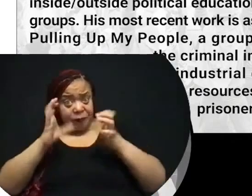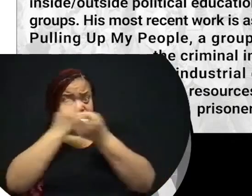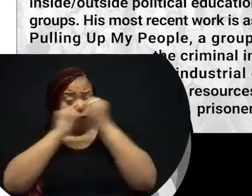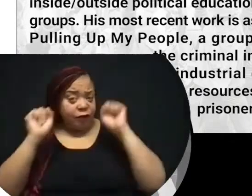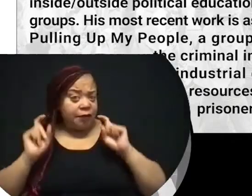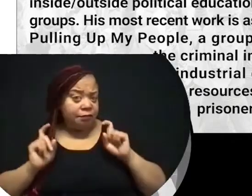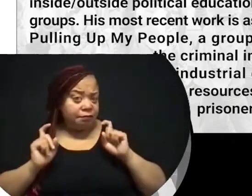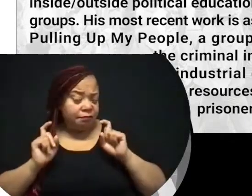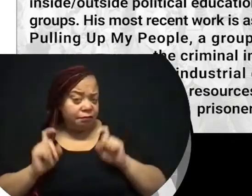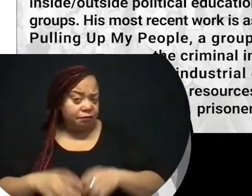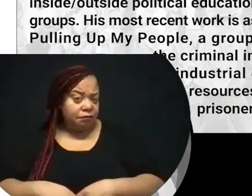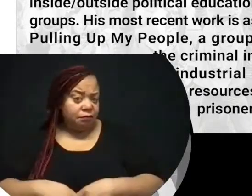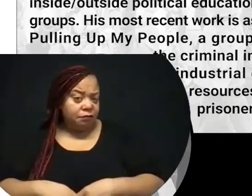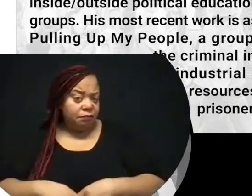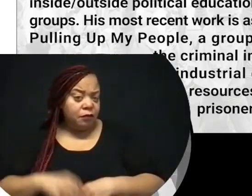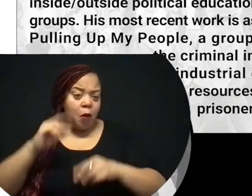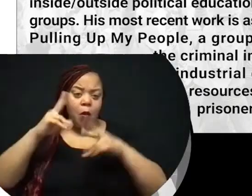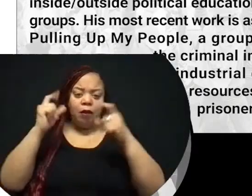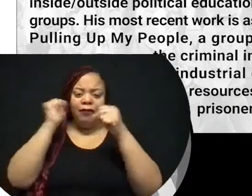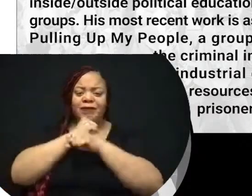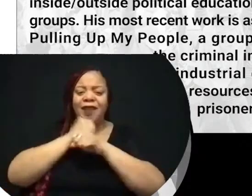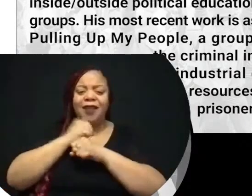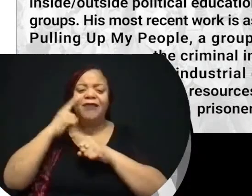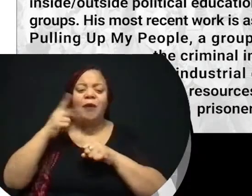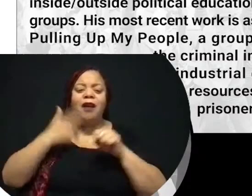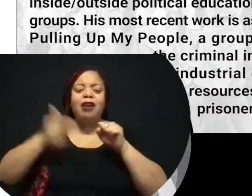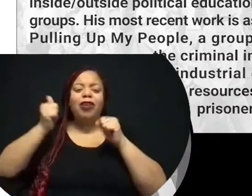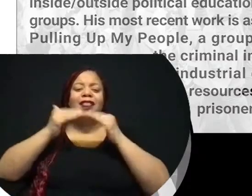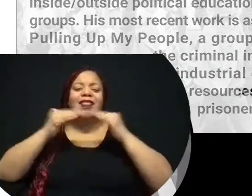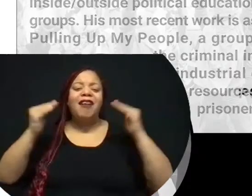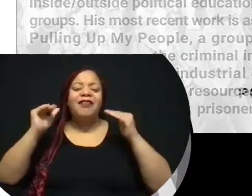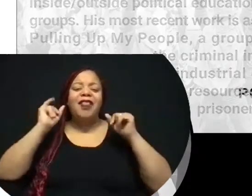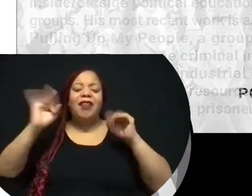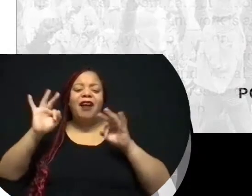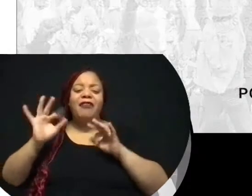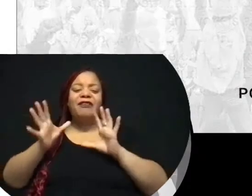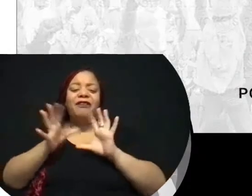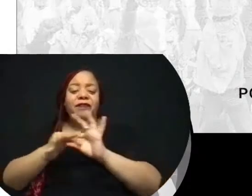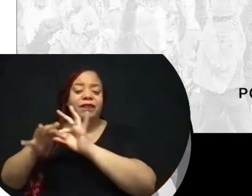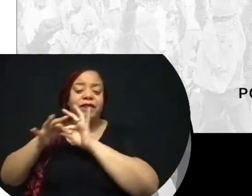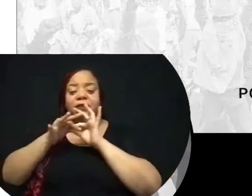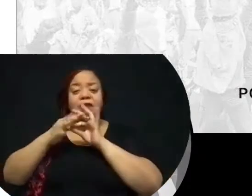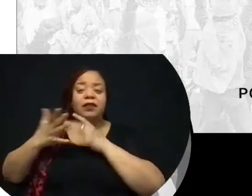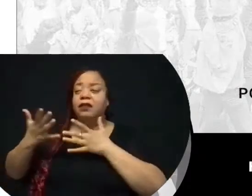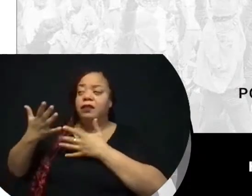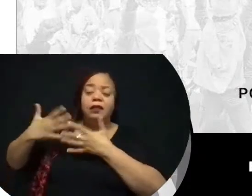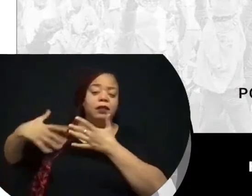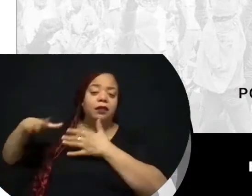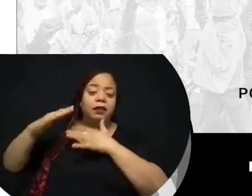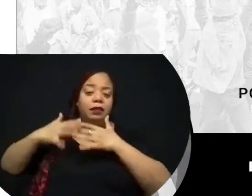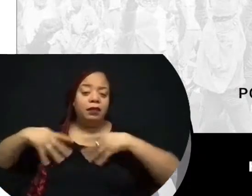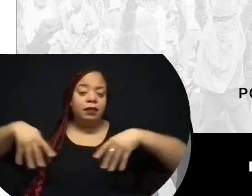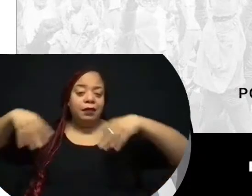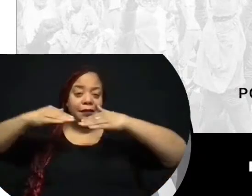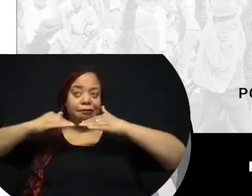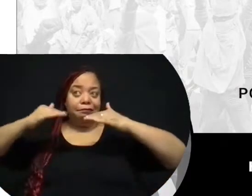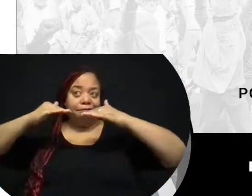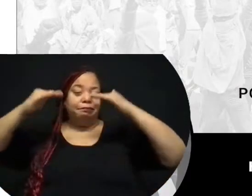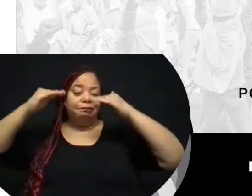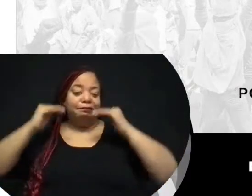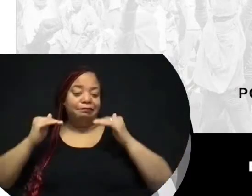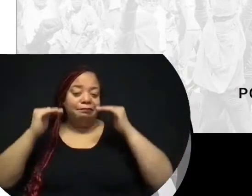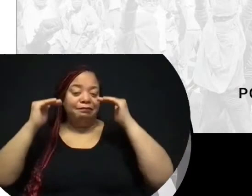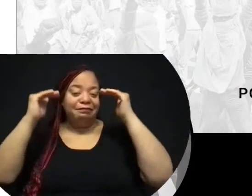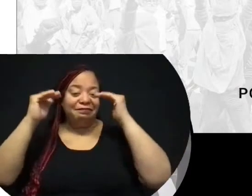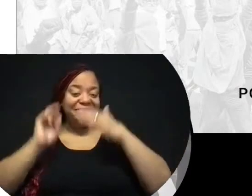also recognize the ways that we may be complicit in the oppression of others. How does our privilege